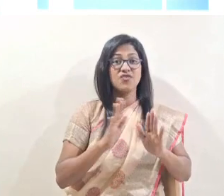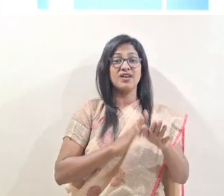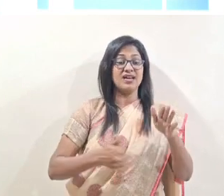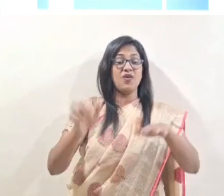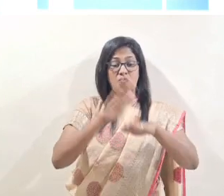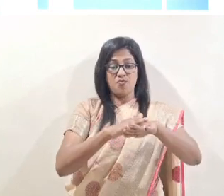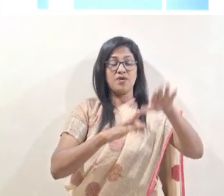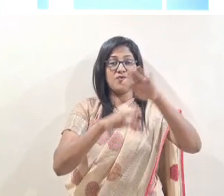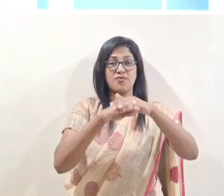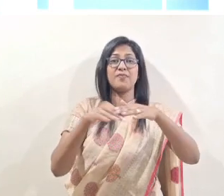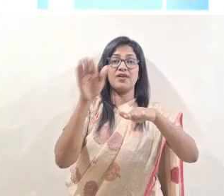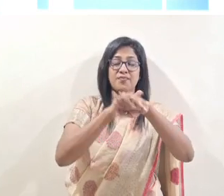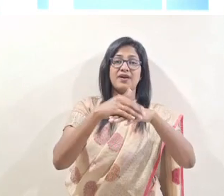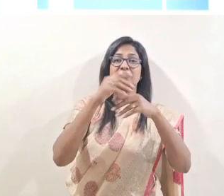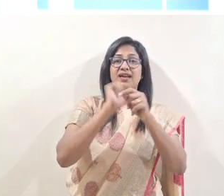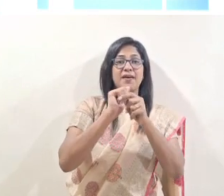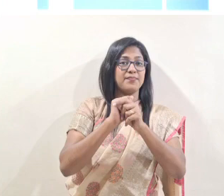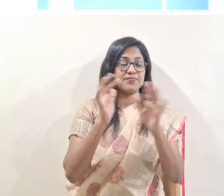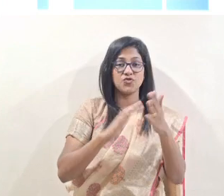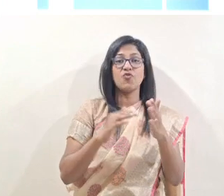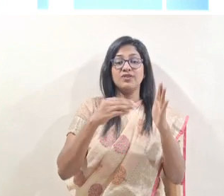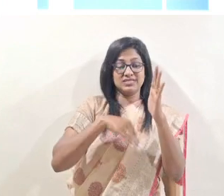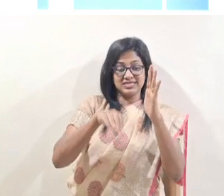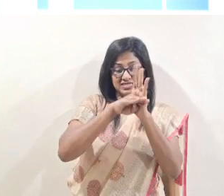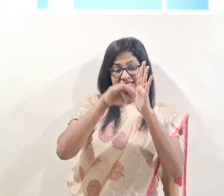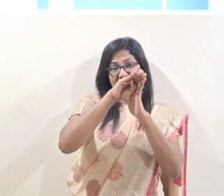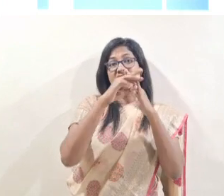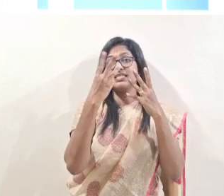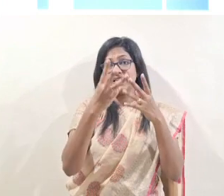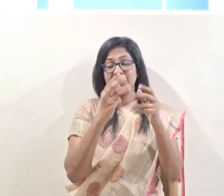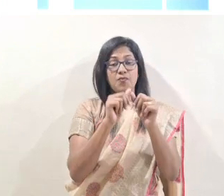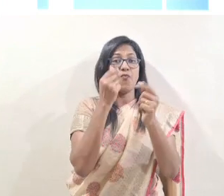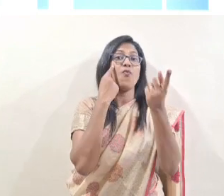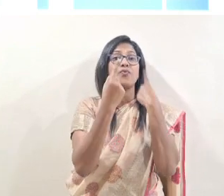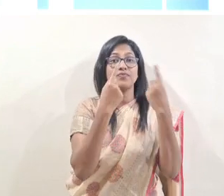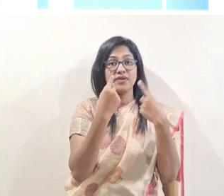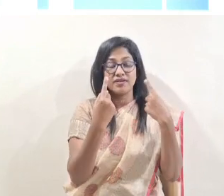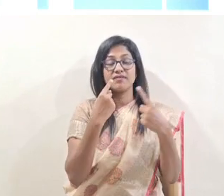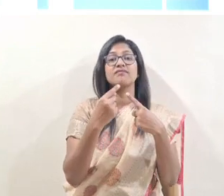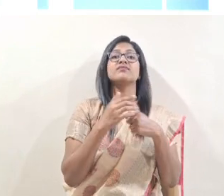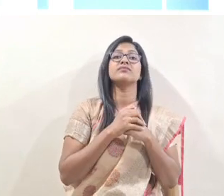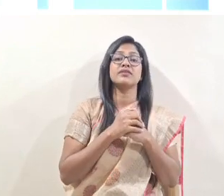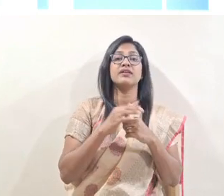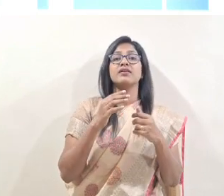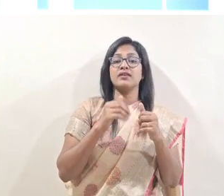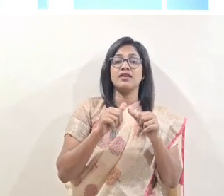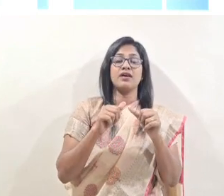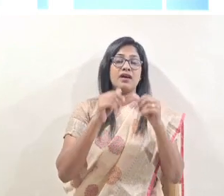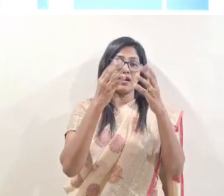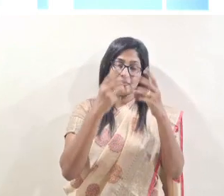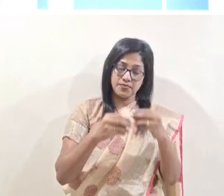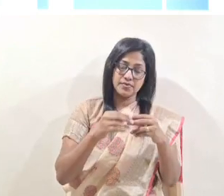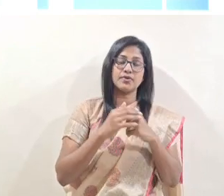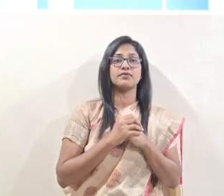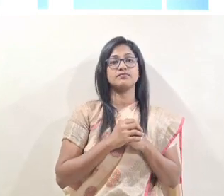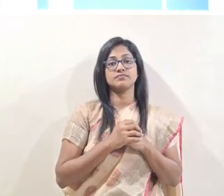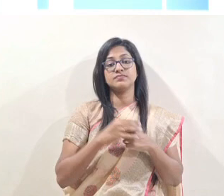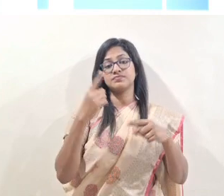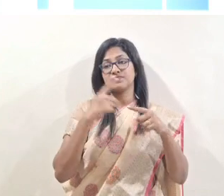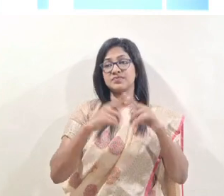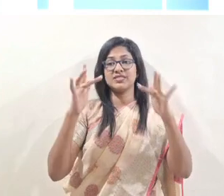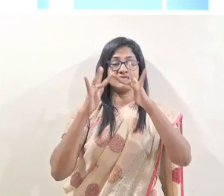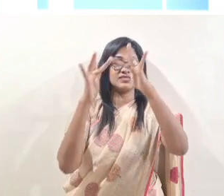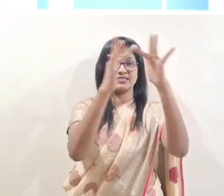overlapping functionalities. Then AAA, authenticate, and accounting. Then